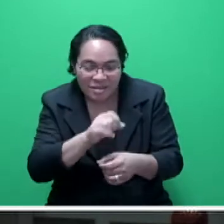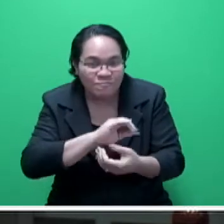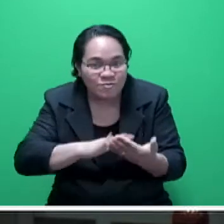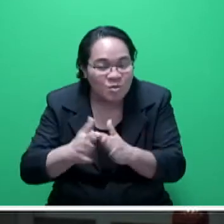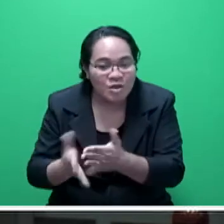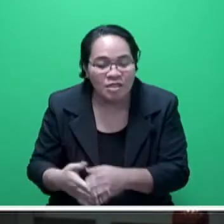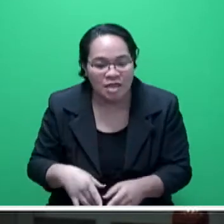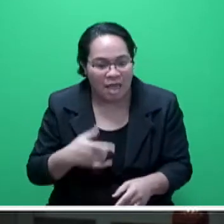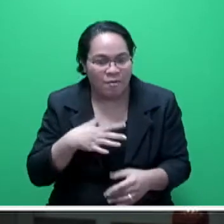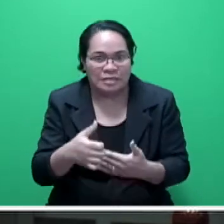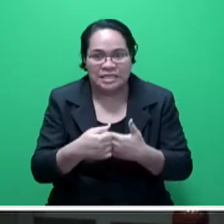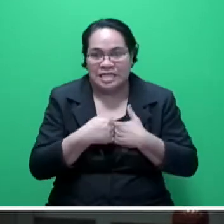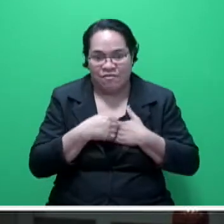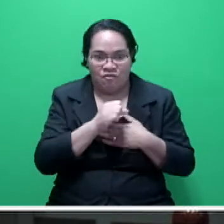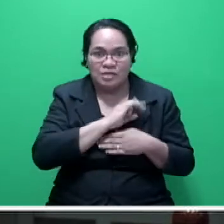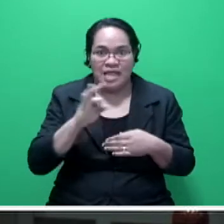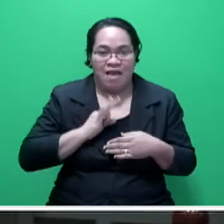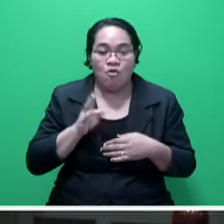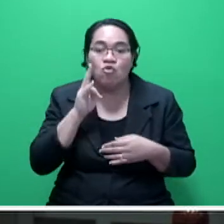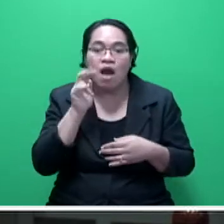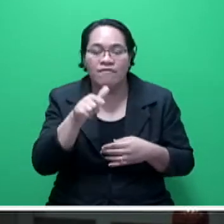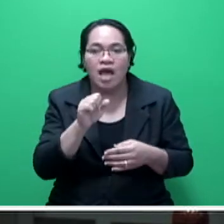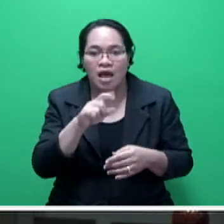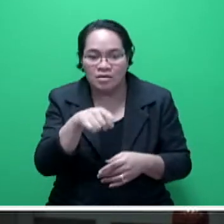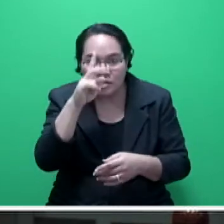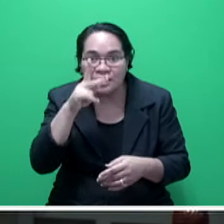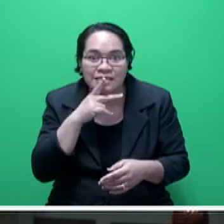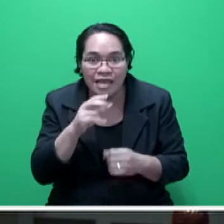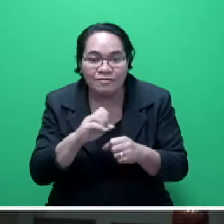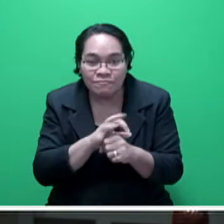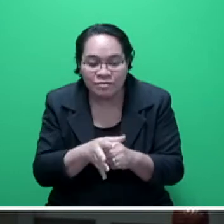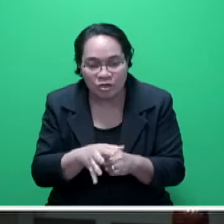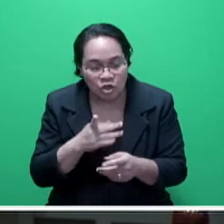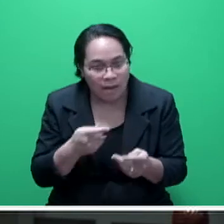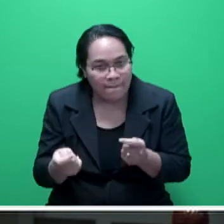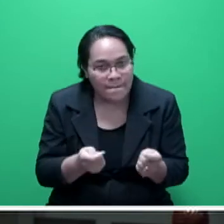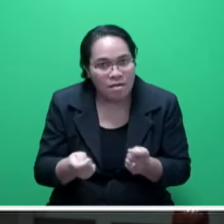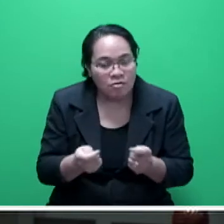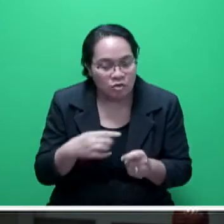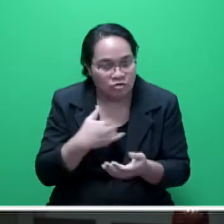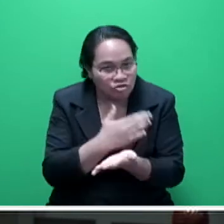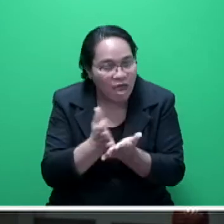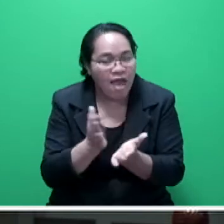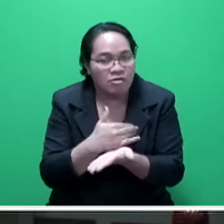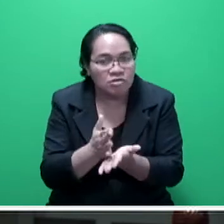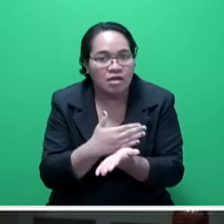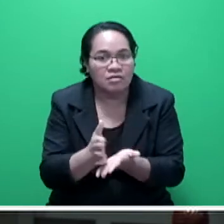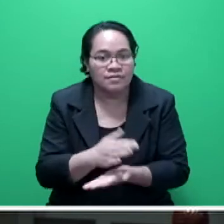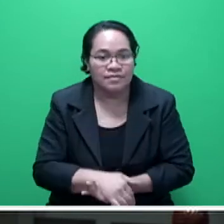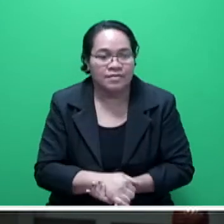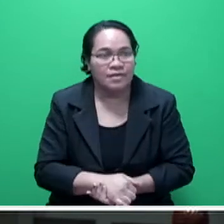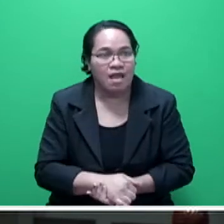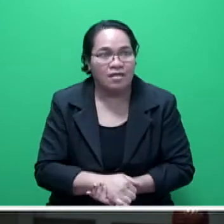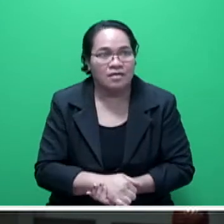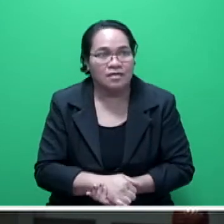of our staff that are looking after patients, and the clinical management is being shared regularly. The government, in its wisdom, feels